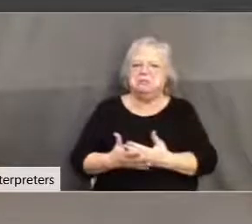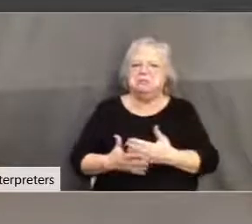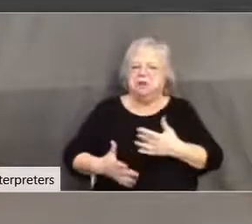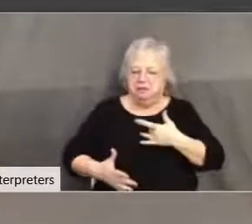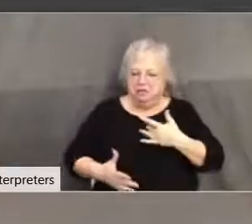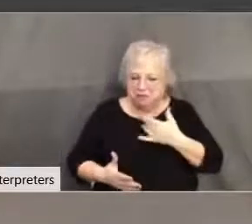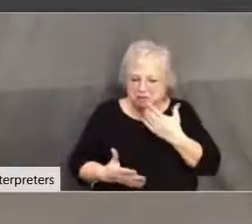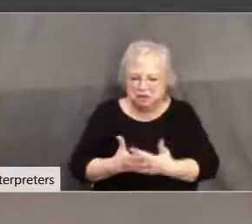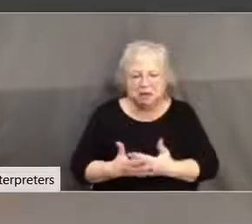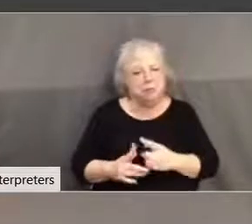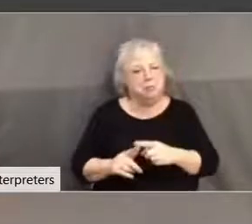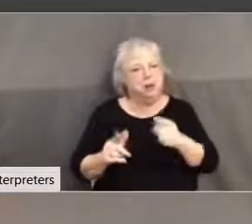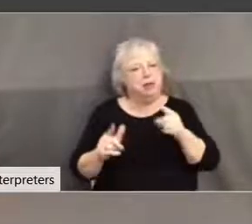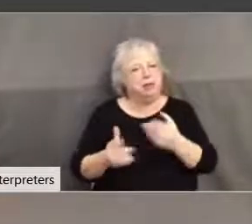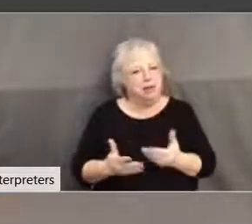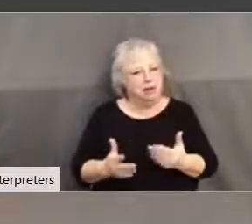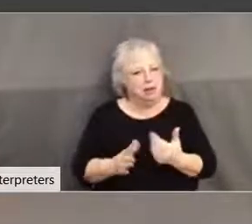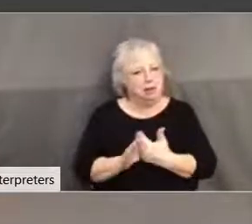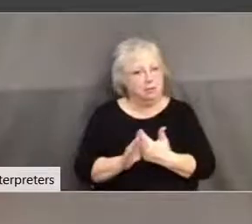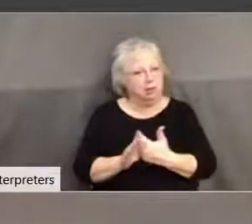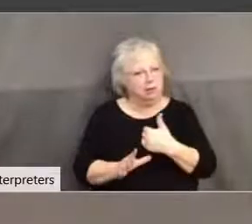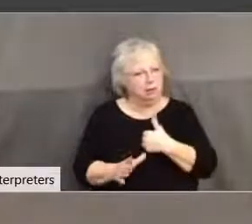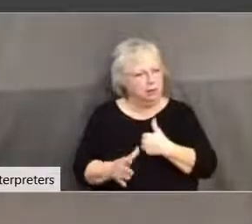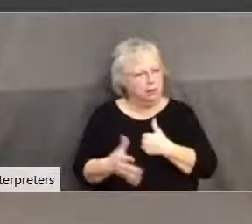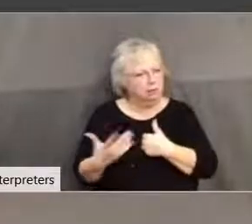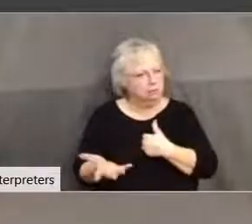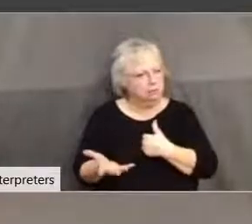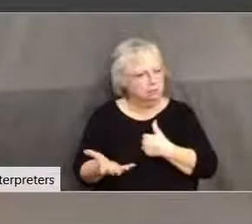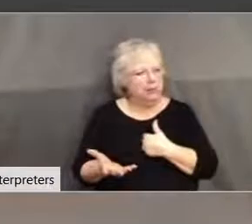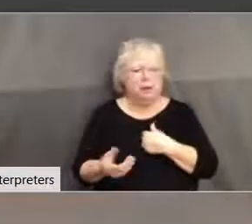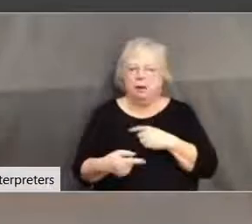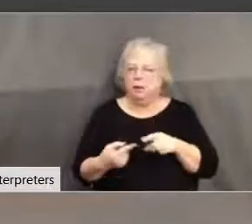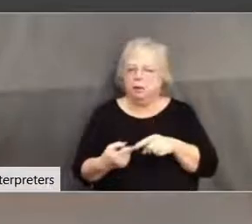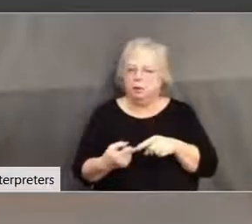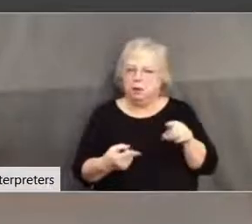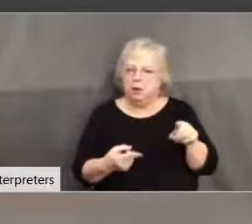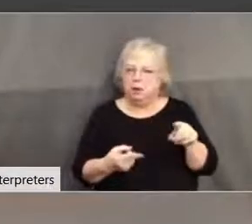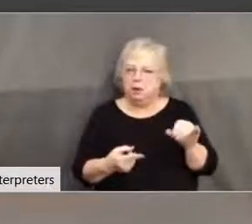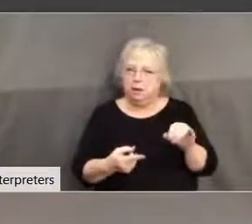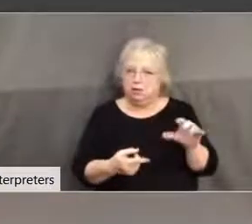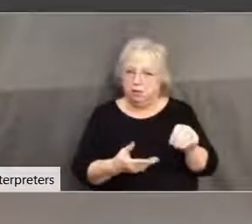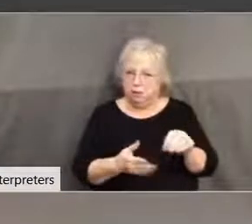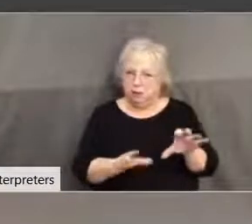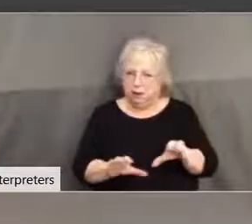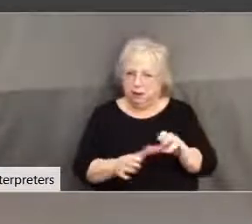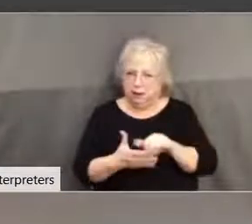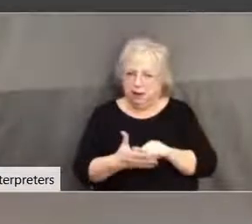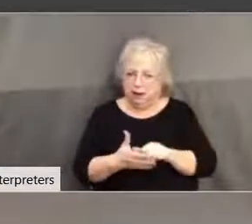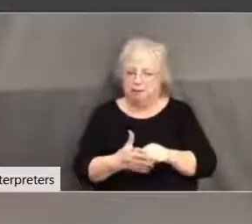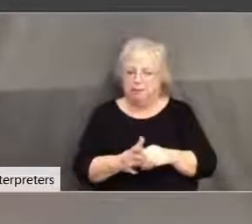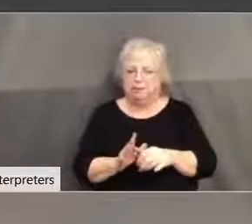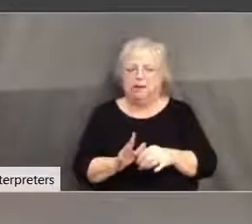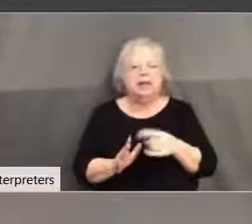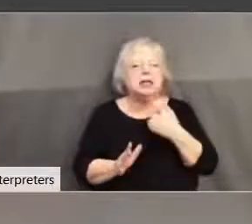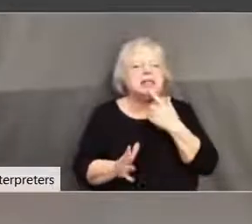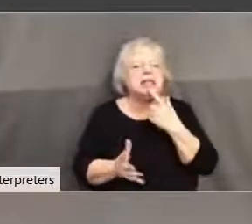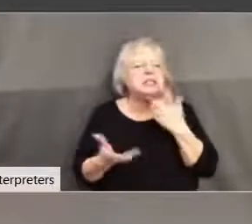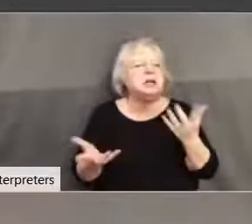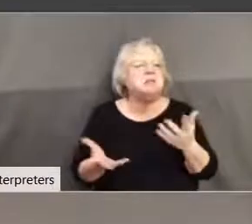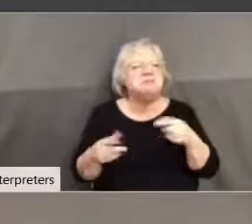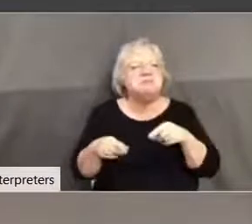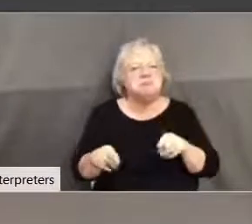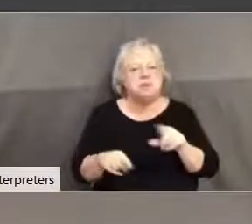me about this is that when they do this, let's just say in 2021,